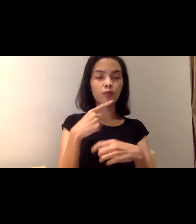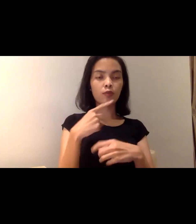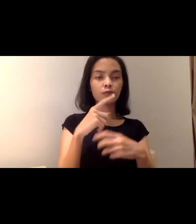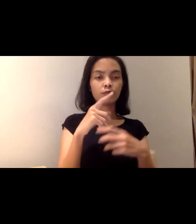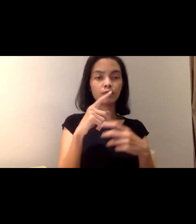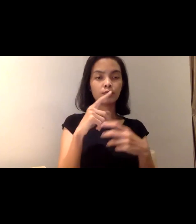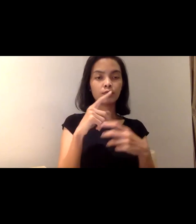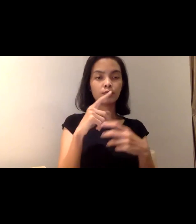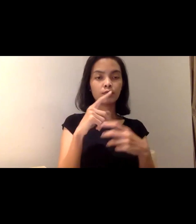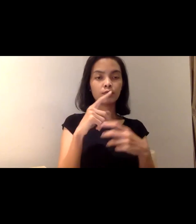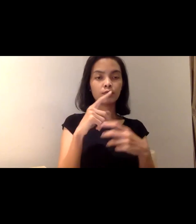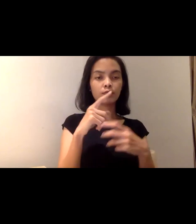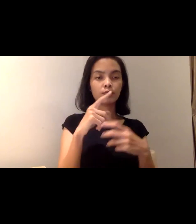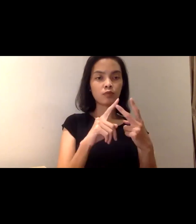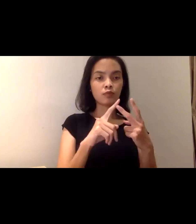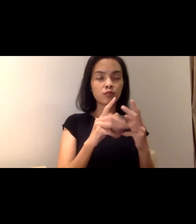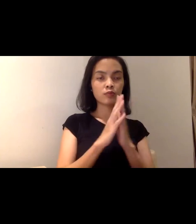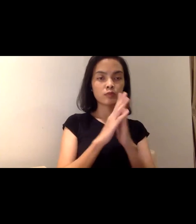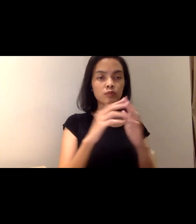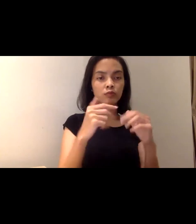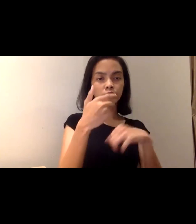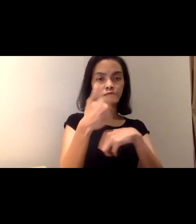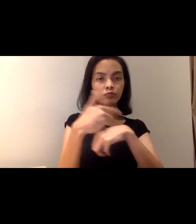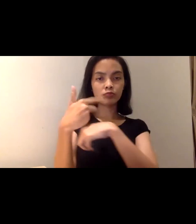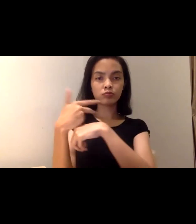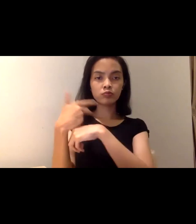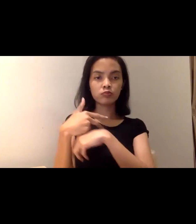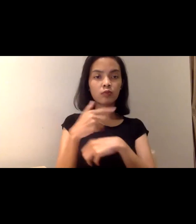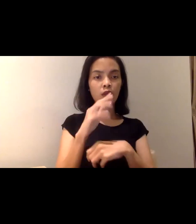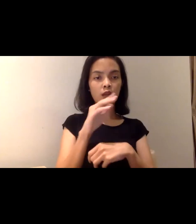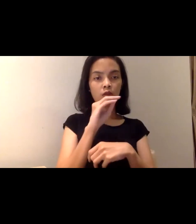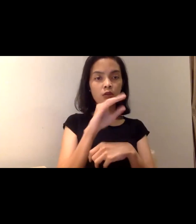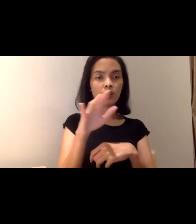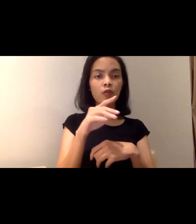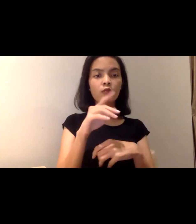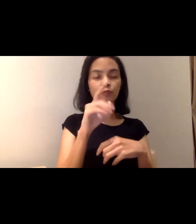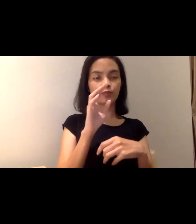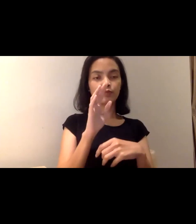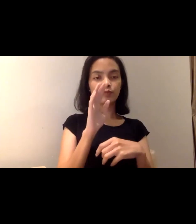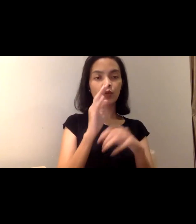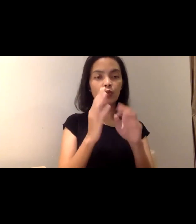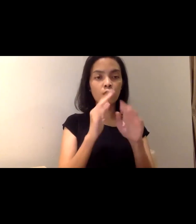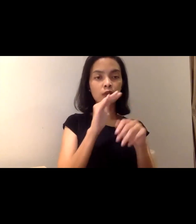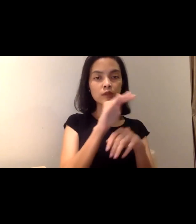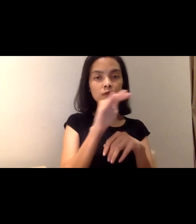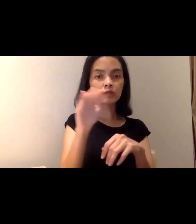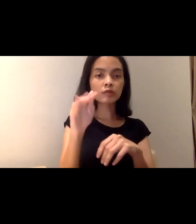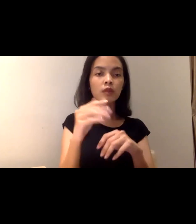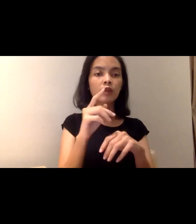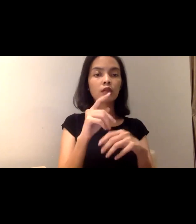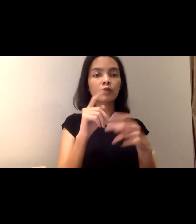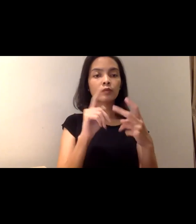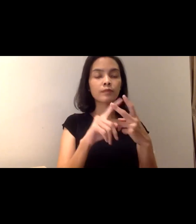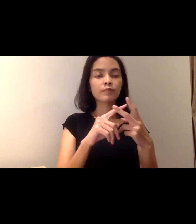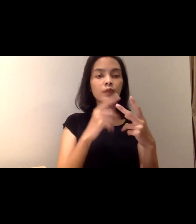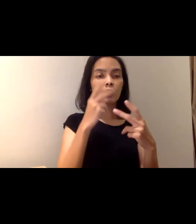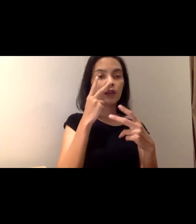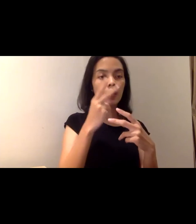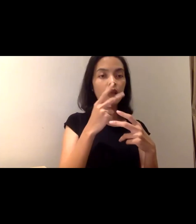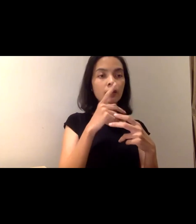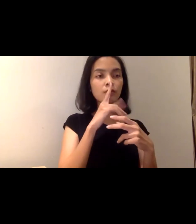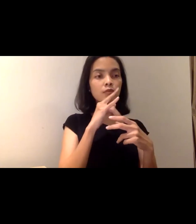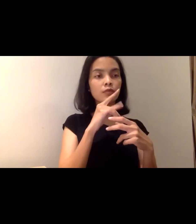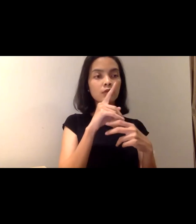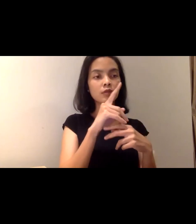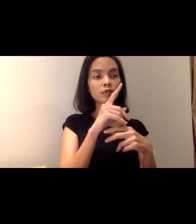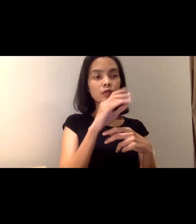webinar and 5 films for freedom, crazy little thing called love is a collaboration by 100% Manusia Film Festival and British Council